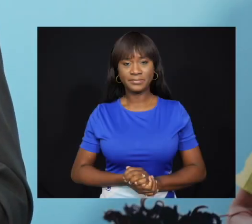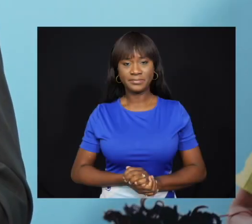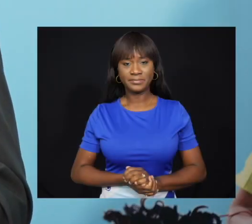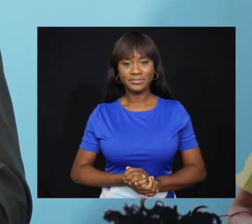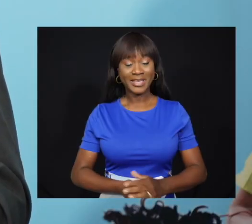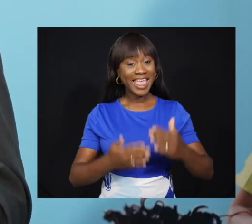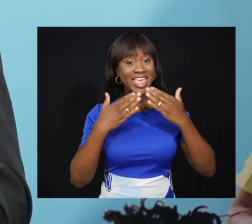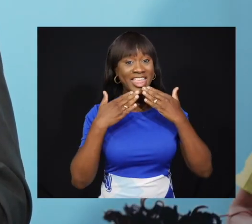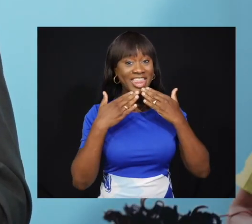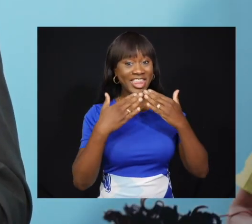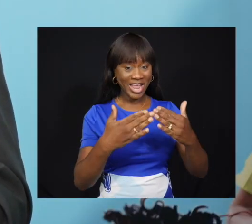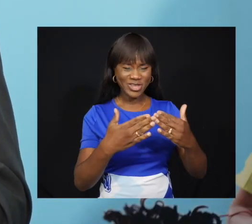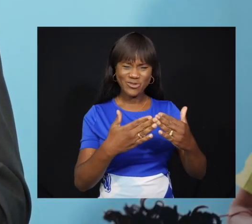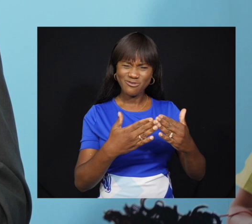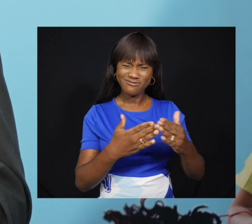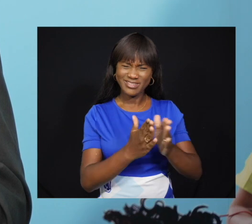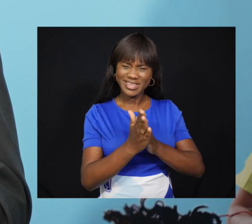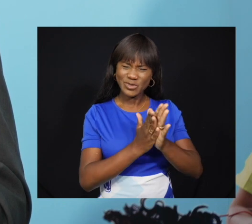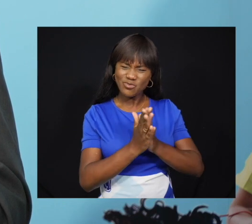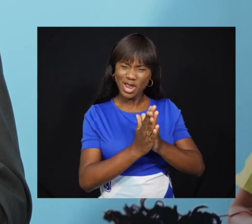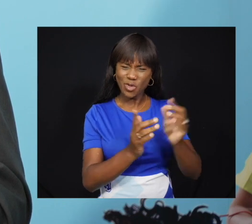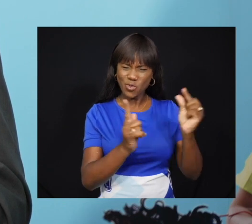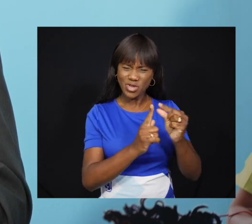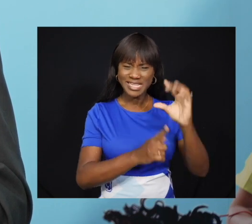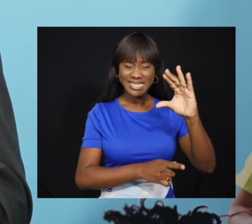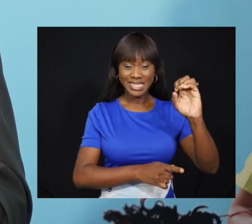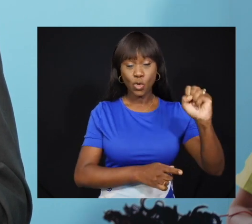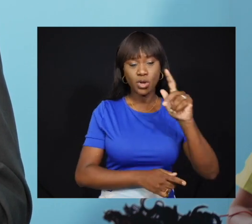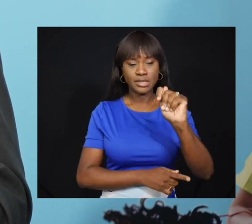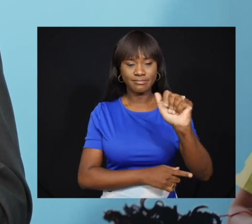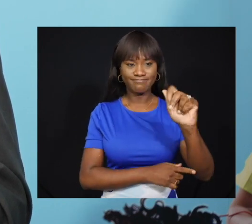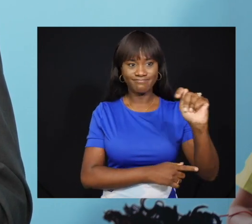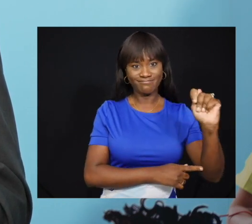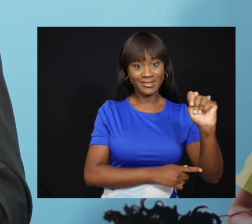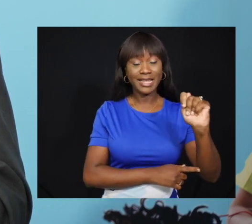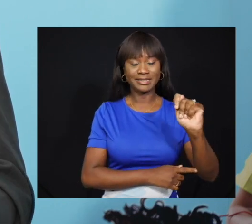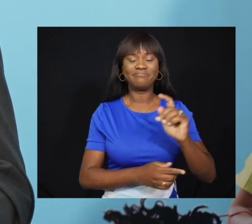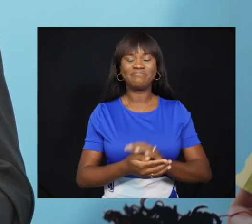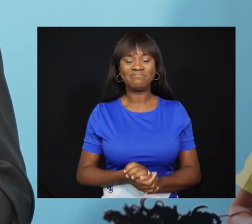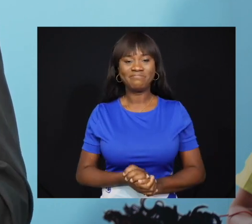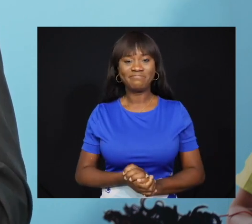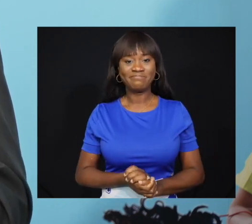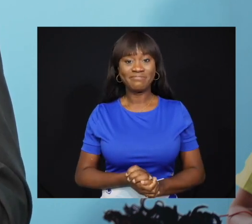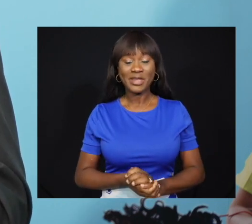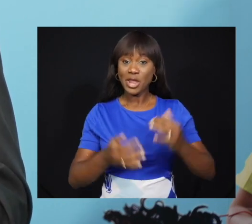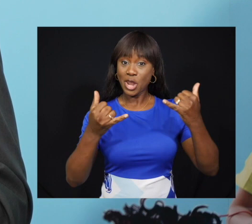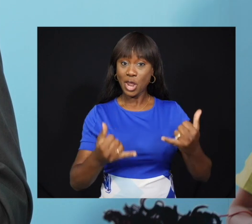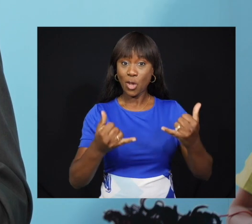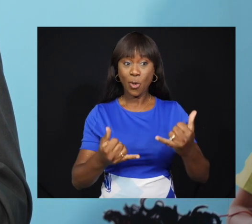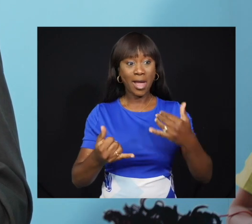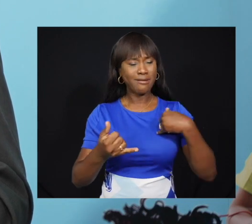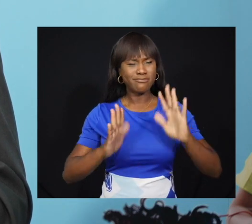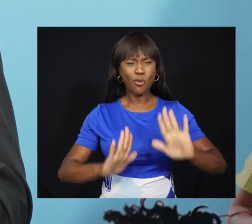Thank you very much, Ms. Reddock Downs, CEO of the Telecommunications Authority of Trinidad and Tobago. Well, my friends, we have a lovely